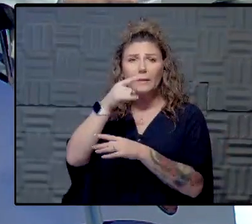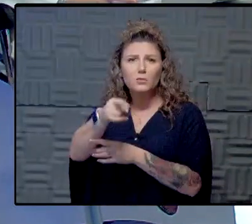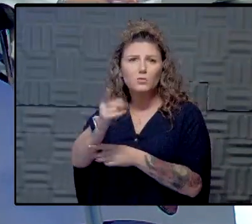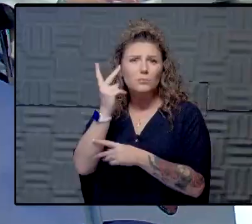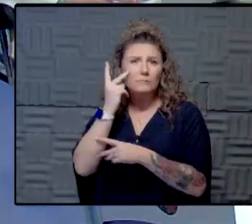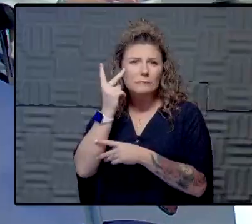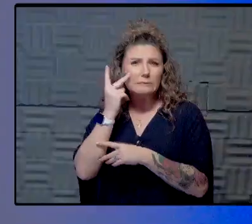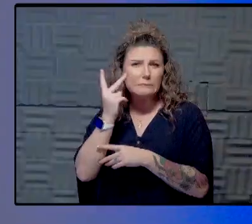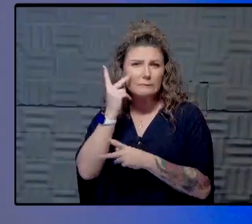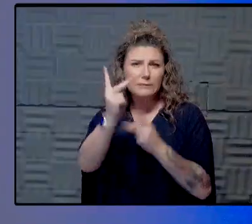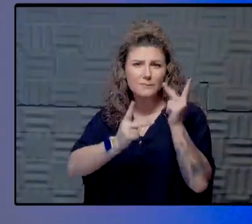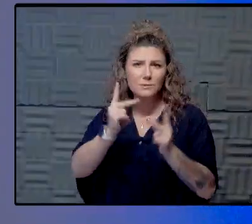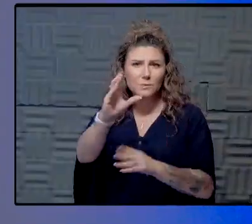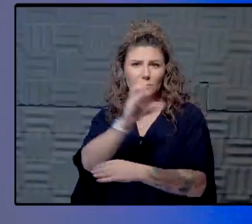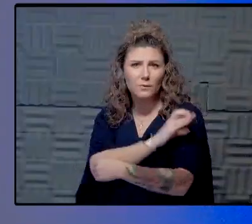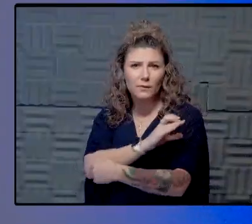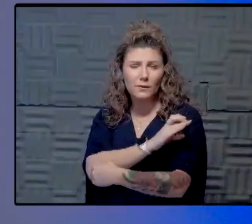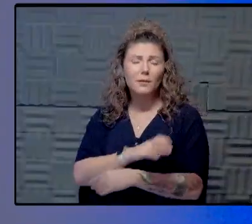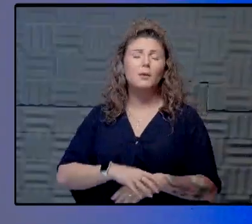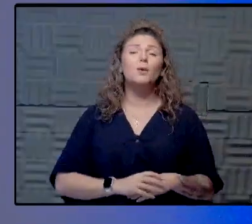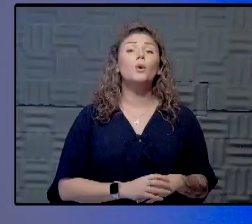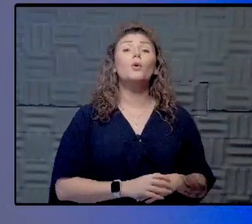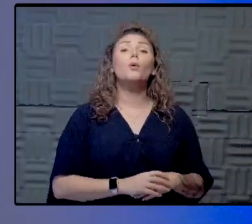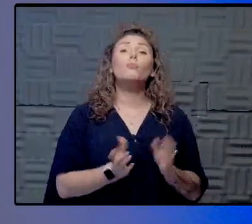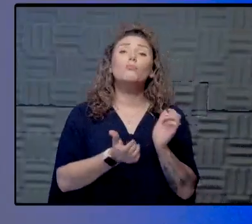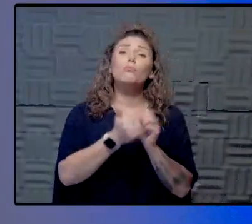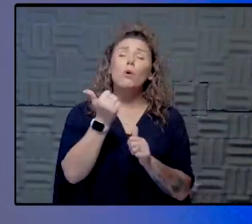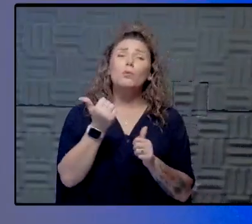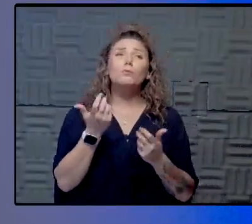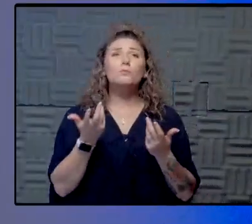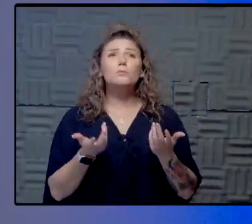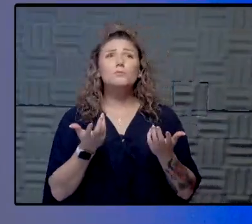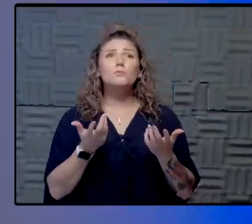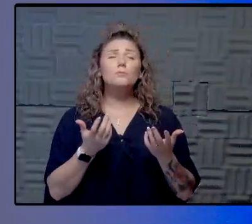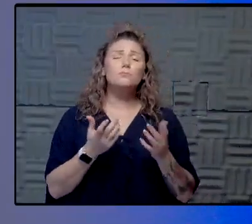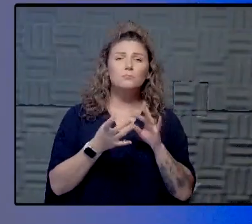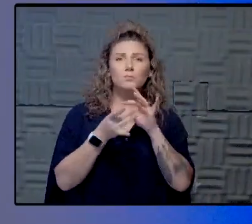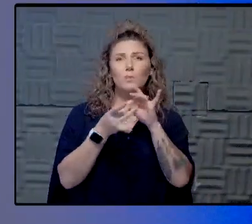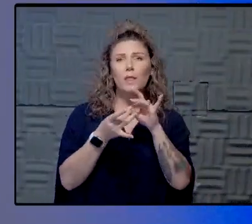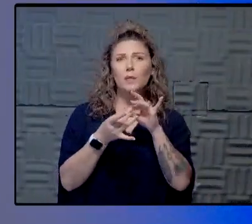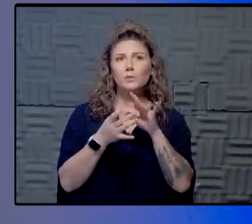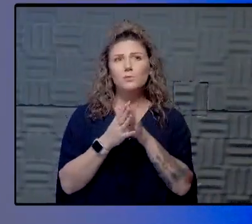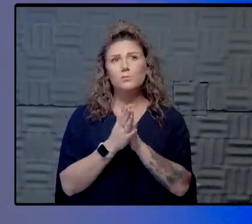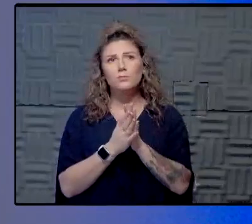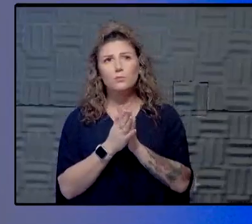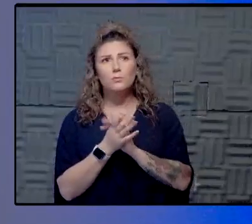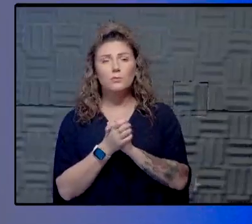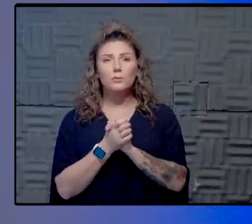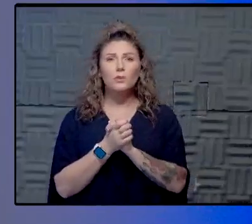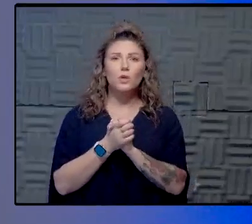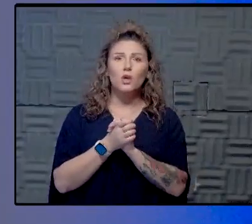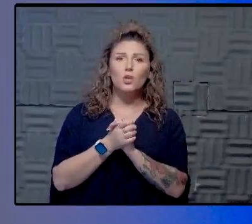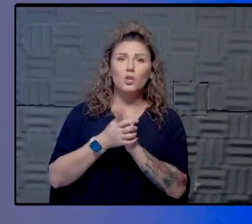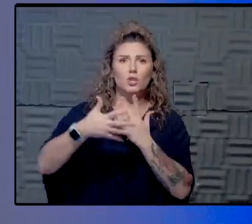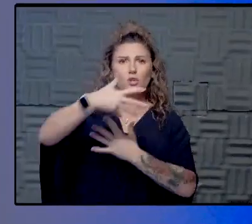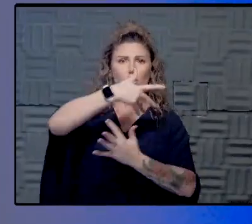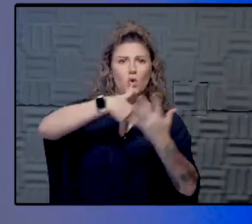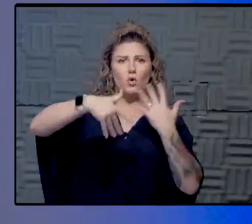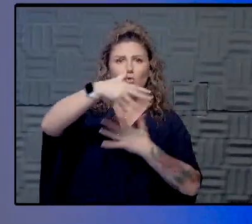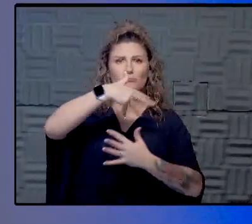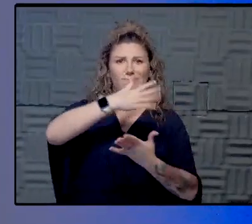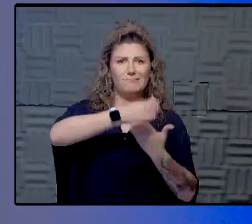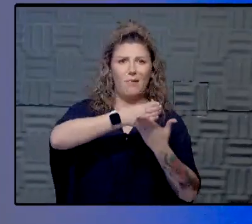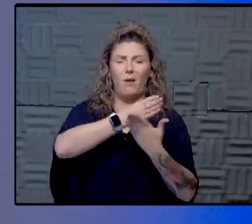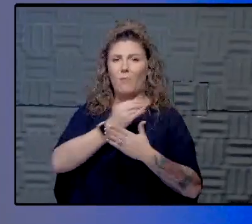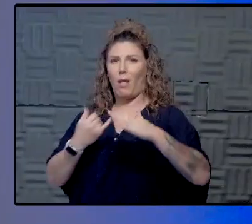clinic? Most of it, I think, is related to the social isolation and